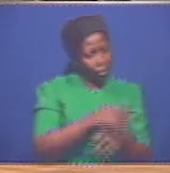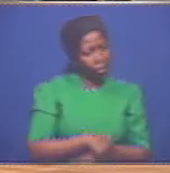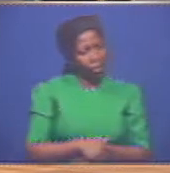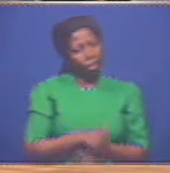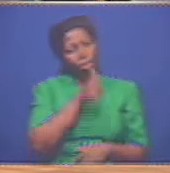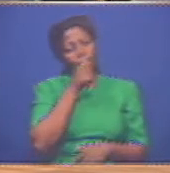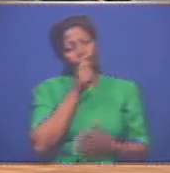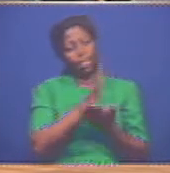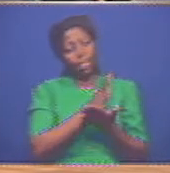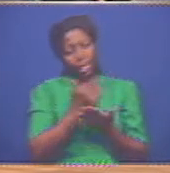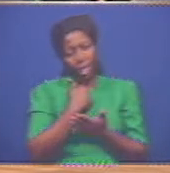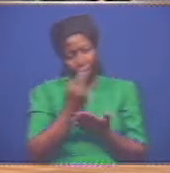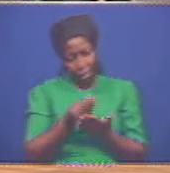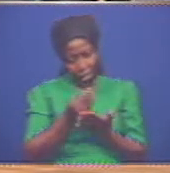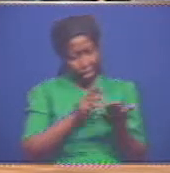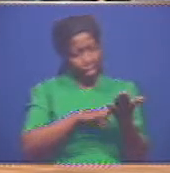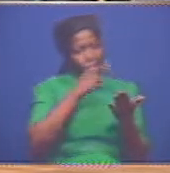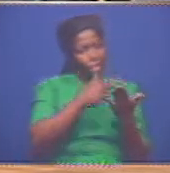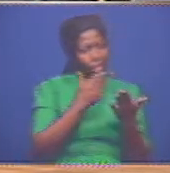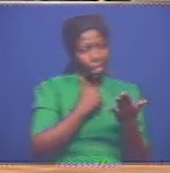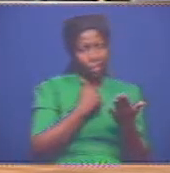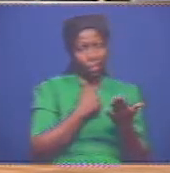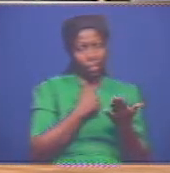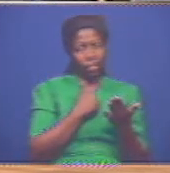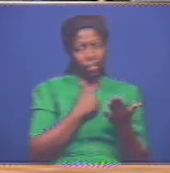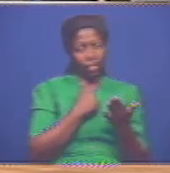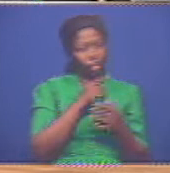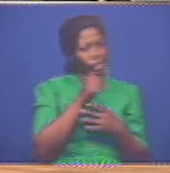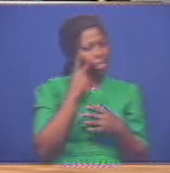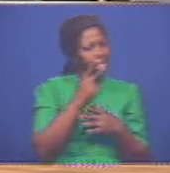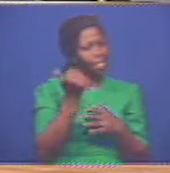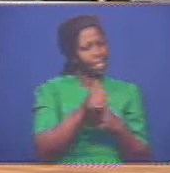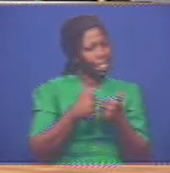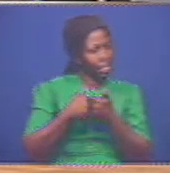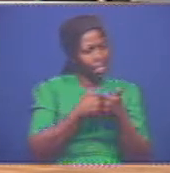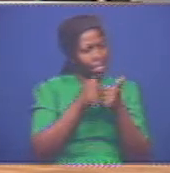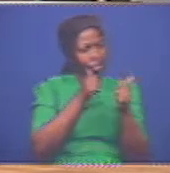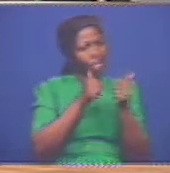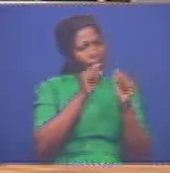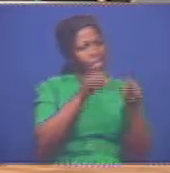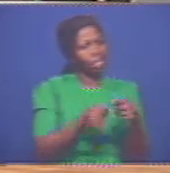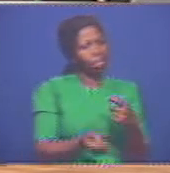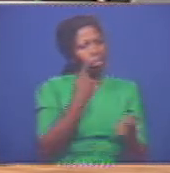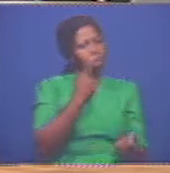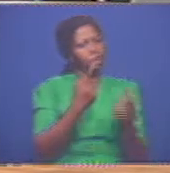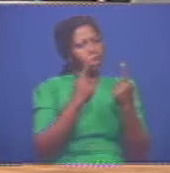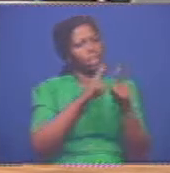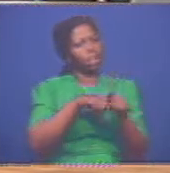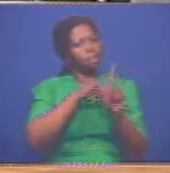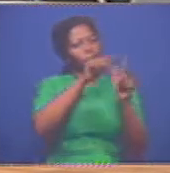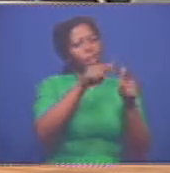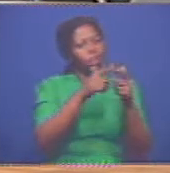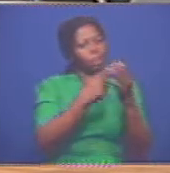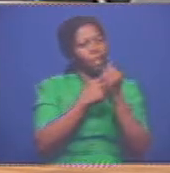have the money and they have the resources. Do you see any challenges, you know, that might arise when it comes to partnering with